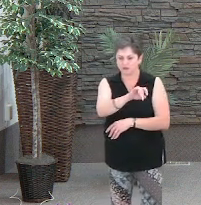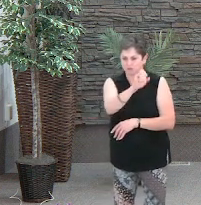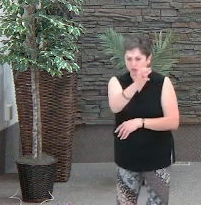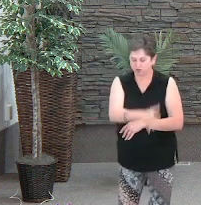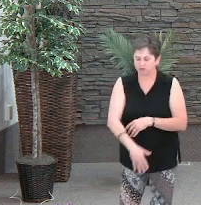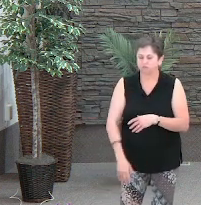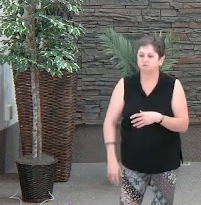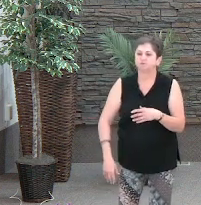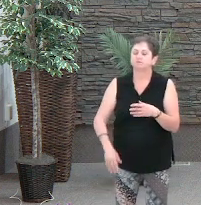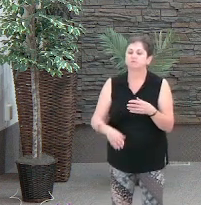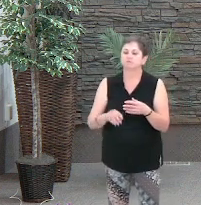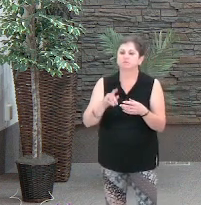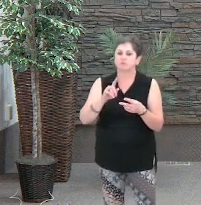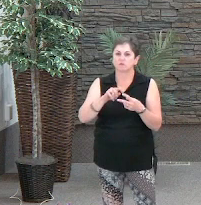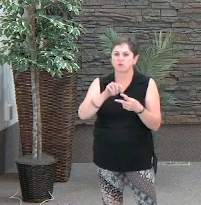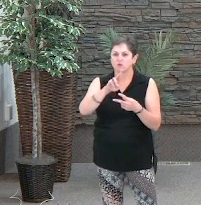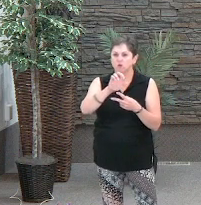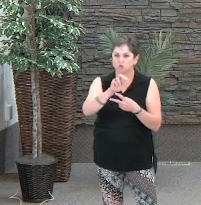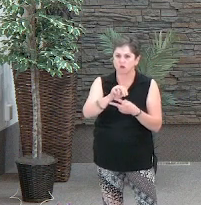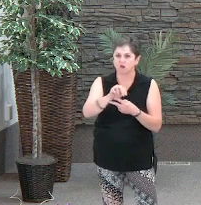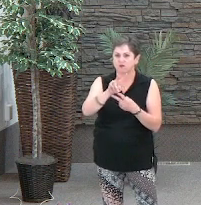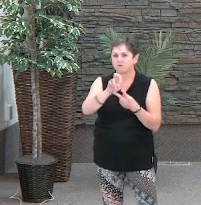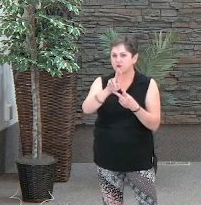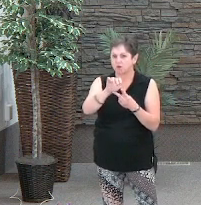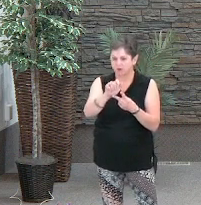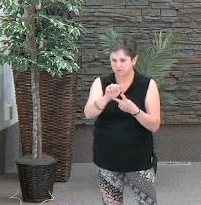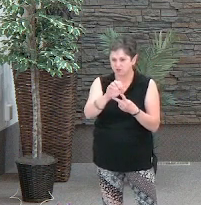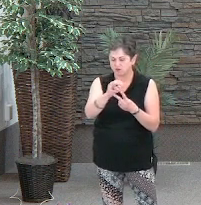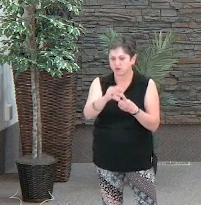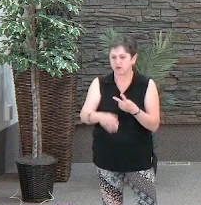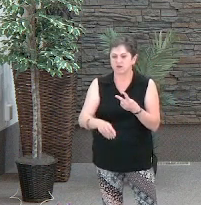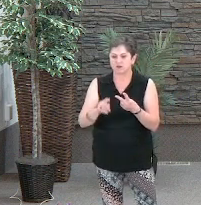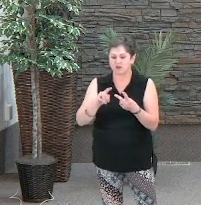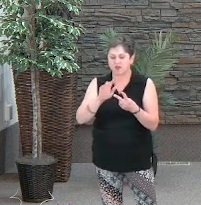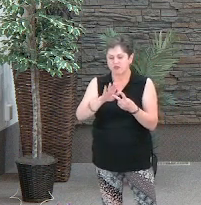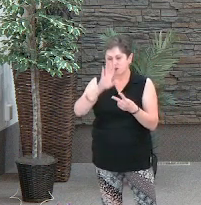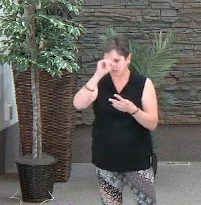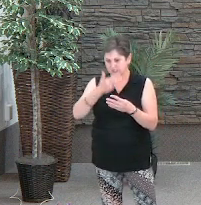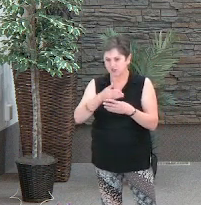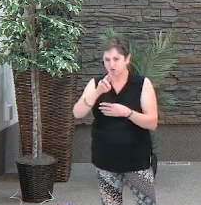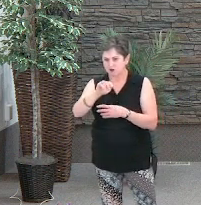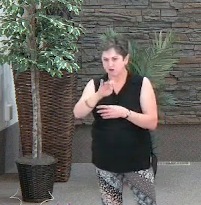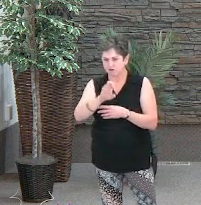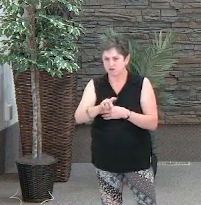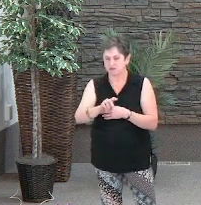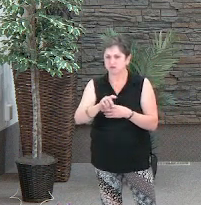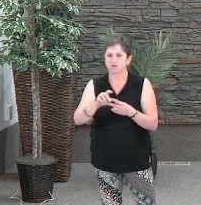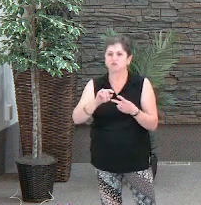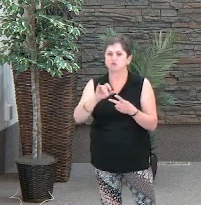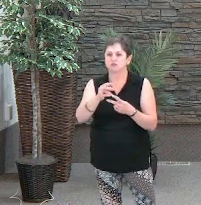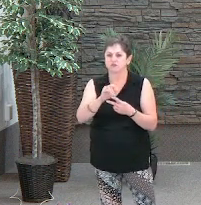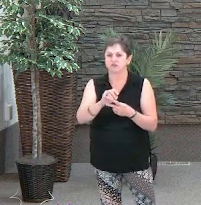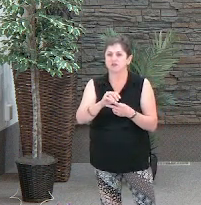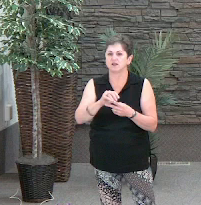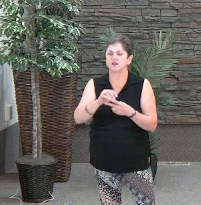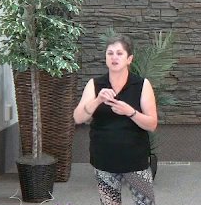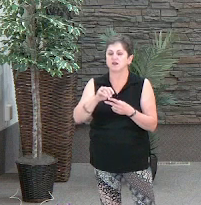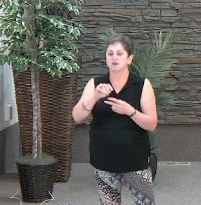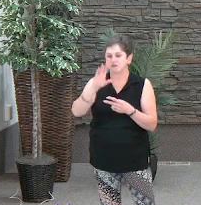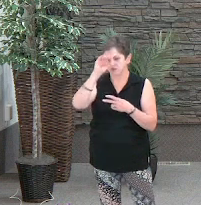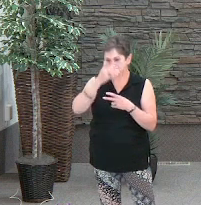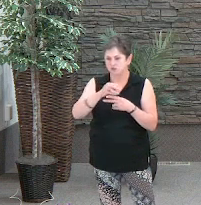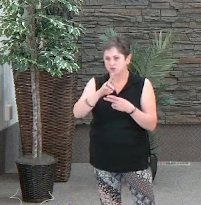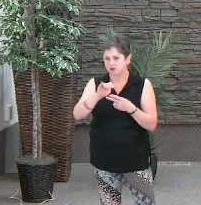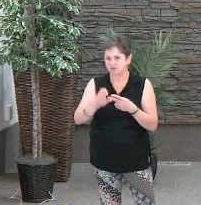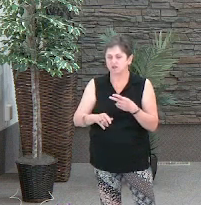preacher. There was Ron and Vera Chitwood, their son, Ronald, or Joseph and Vera Chitwood, their son,